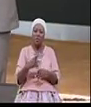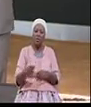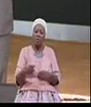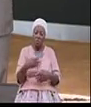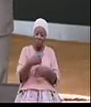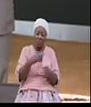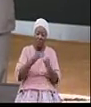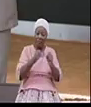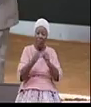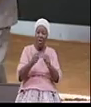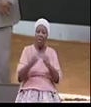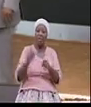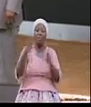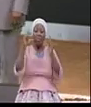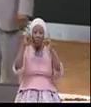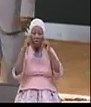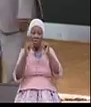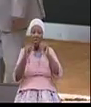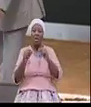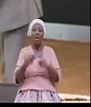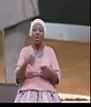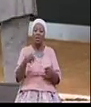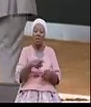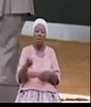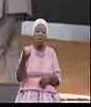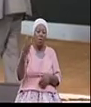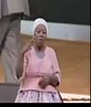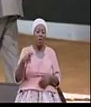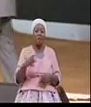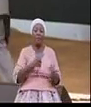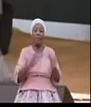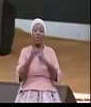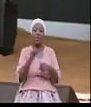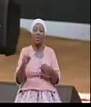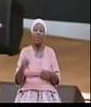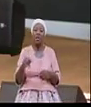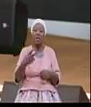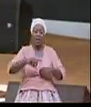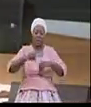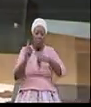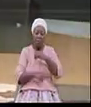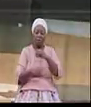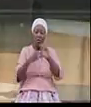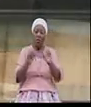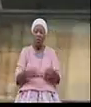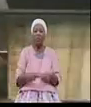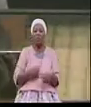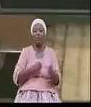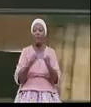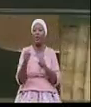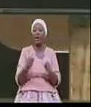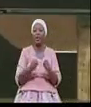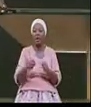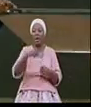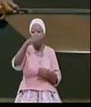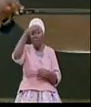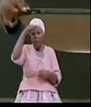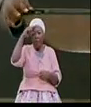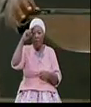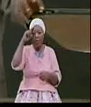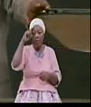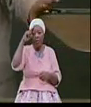if they fought against Moses, they were fighting a punishable fight,